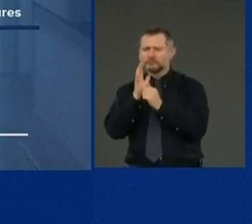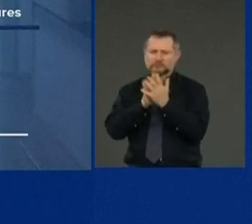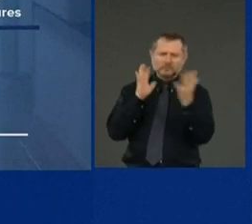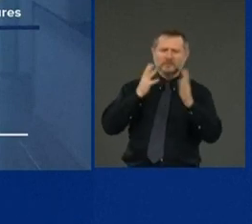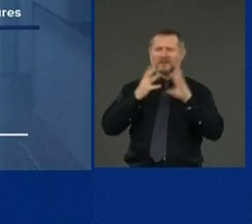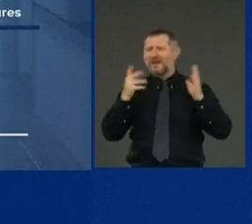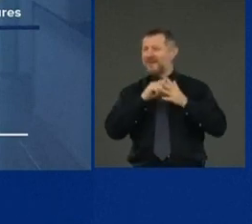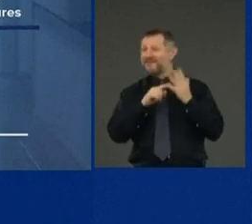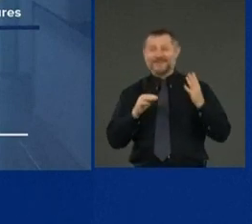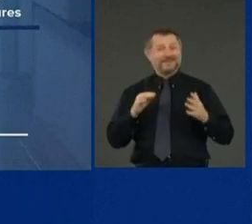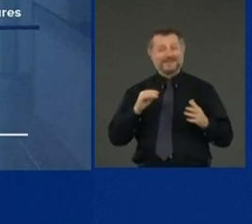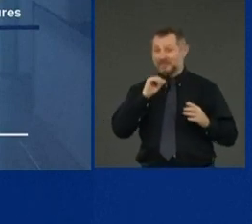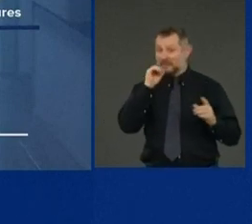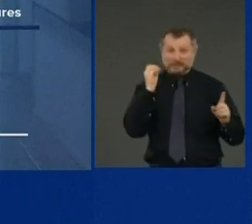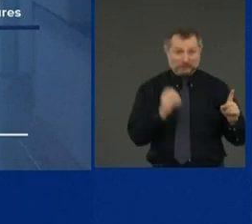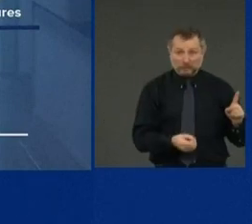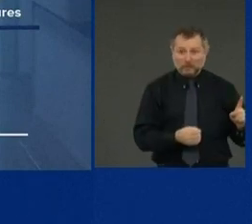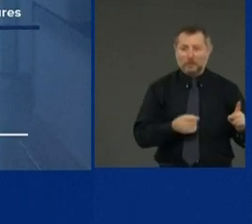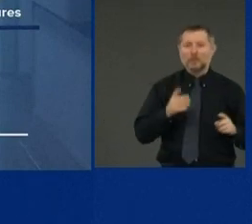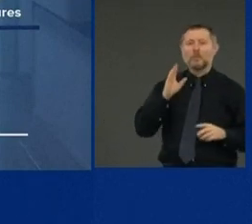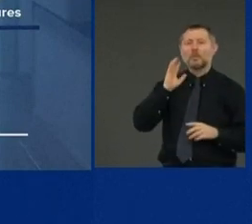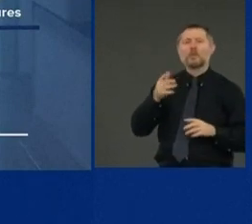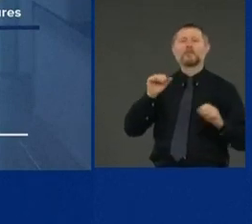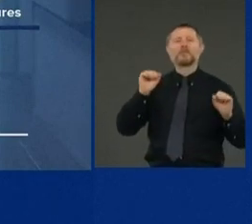1.5 to 2.2 million deaths.